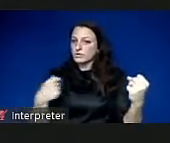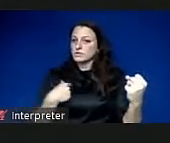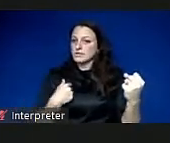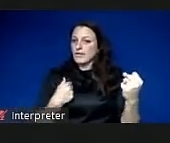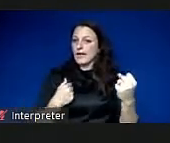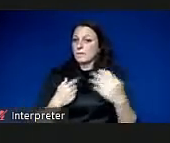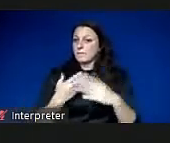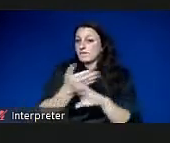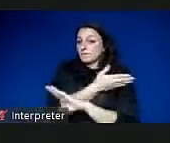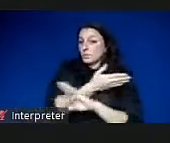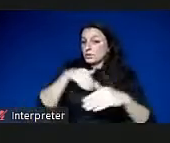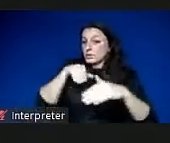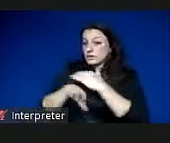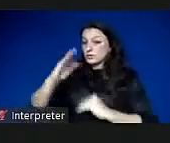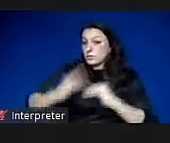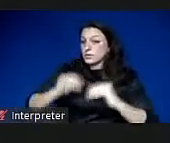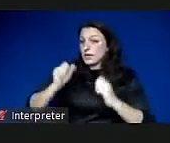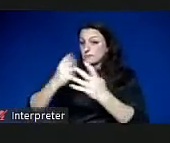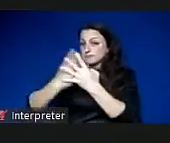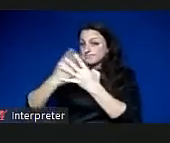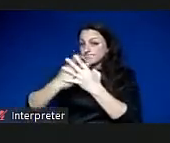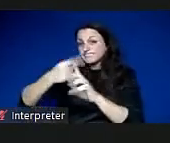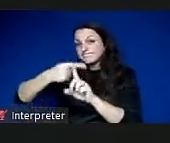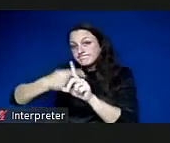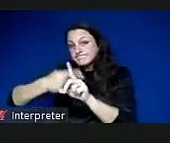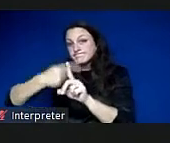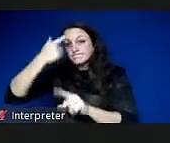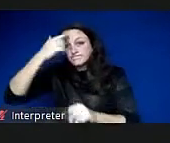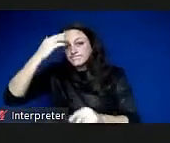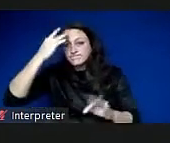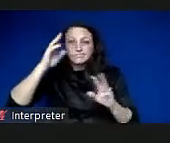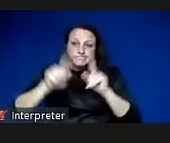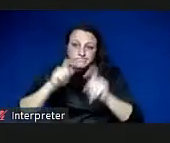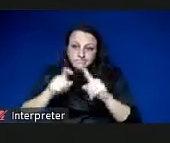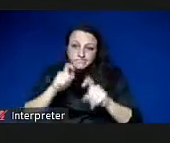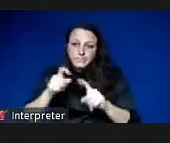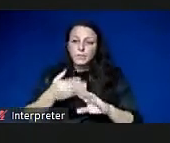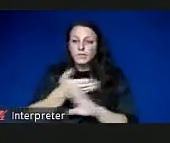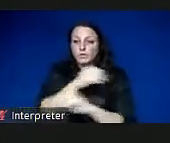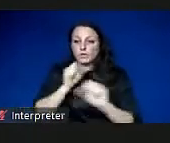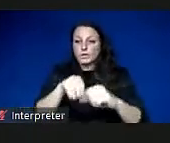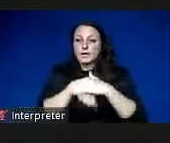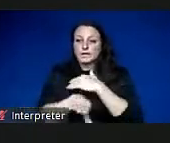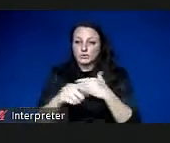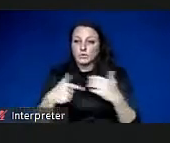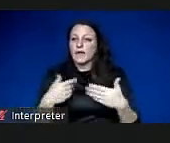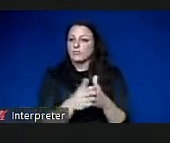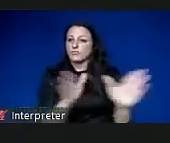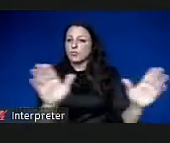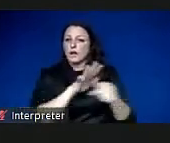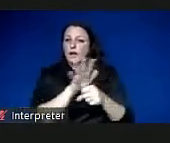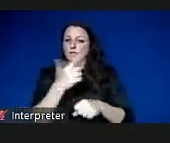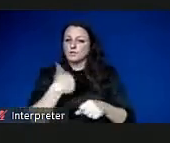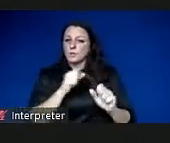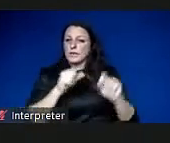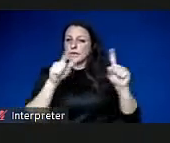mandatory, and we did have a broad enough portfolio at that point to ensure testing could occur. Next slide, please.